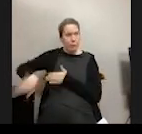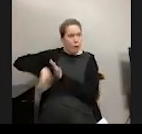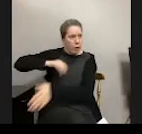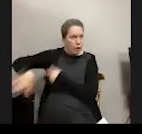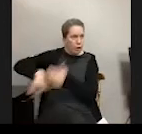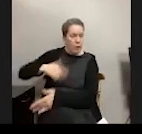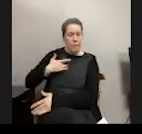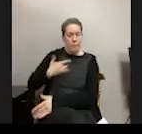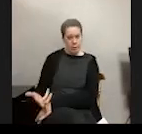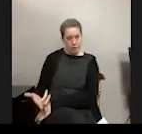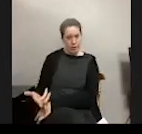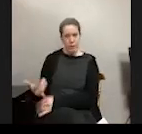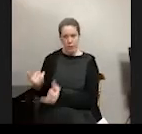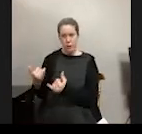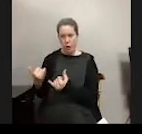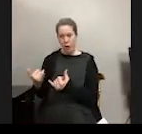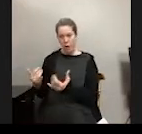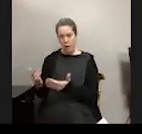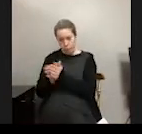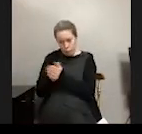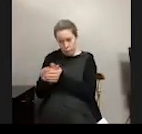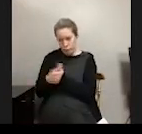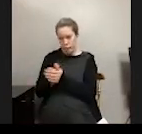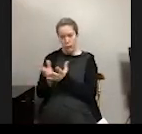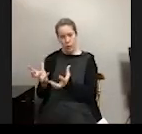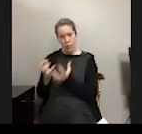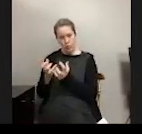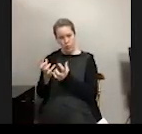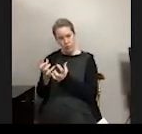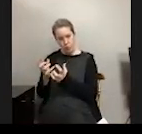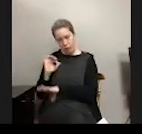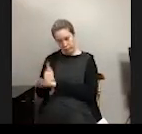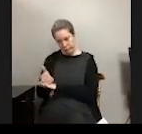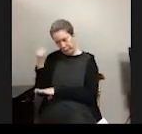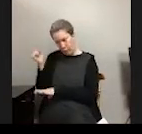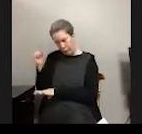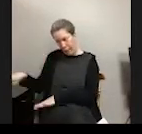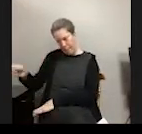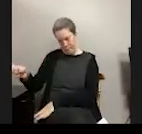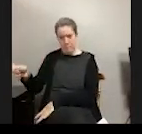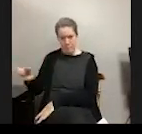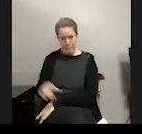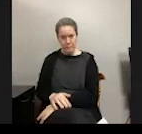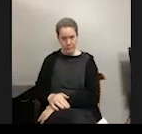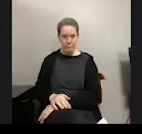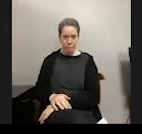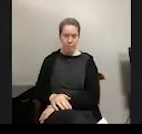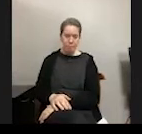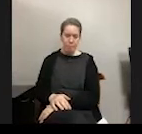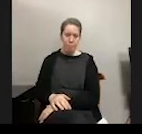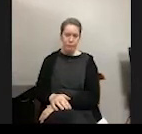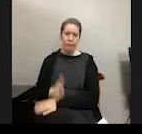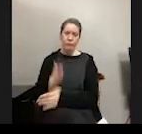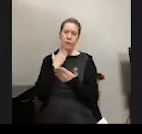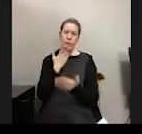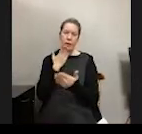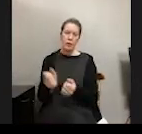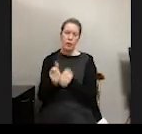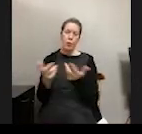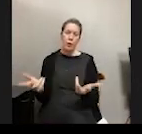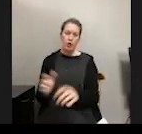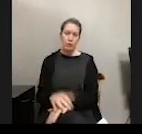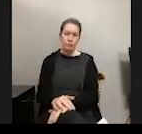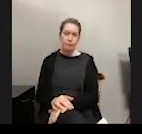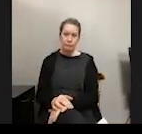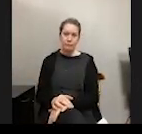come. So that's just my thought, yeah. Thank you so much. And thank you, Catherine, Joe, and Lisa. We'd like